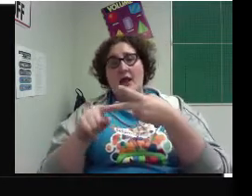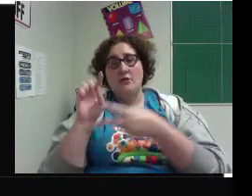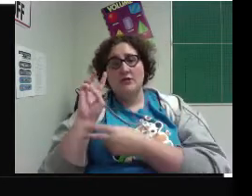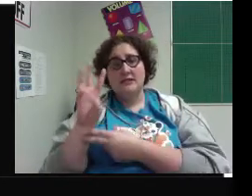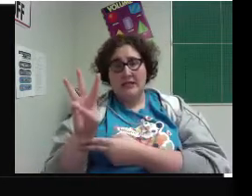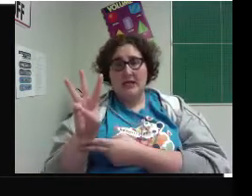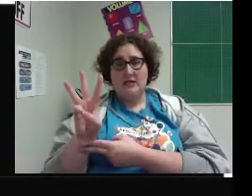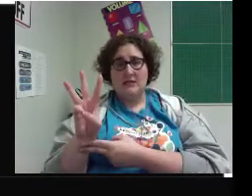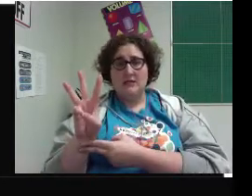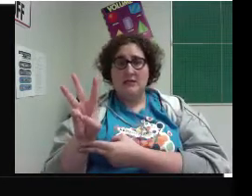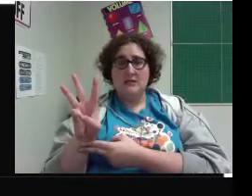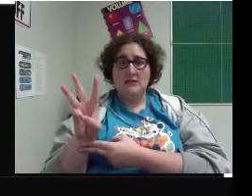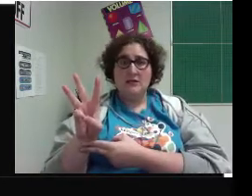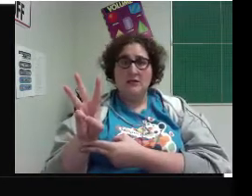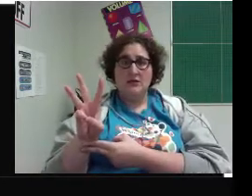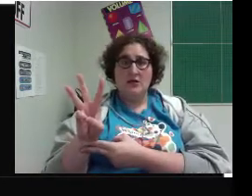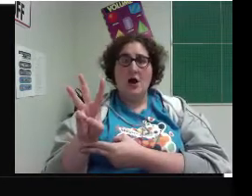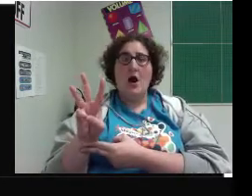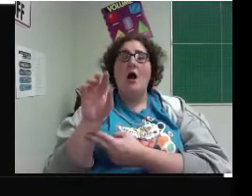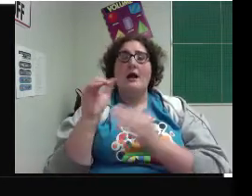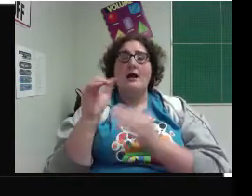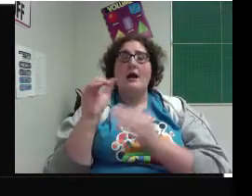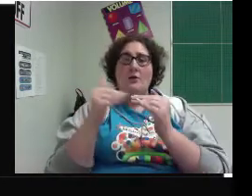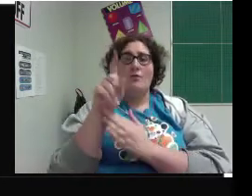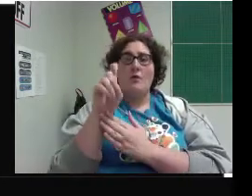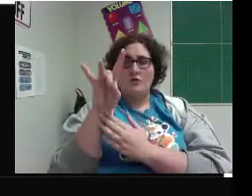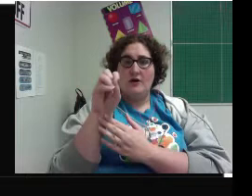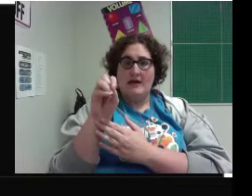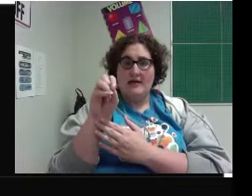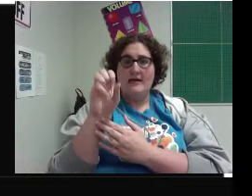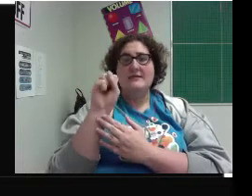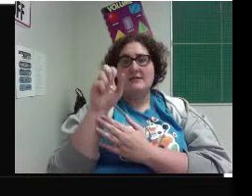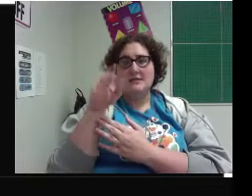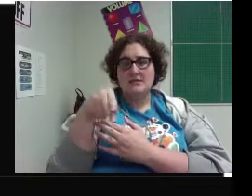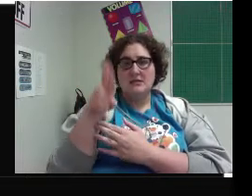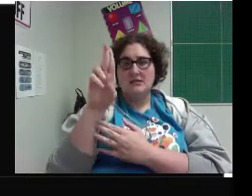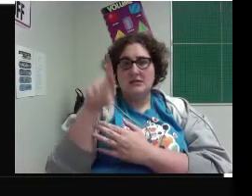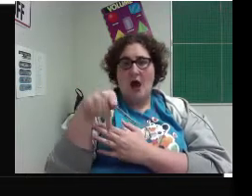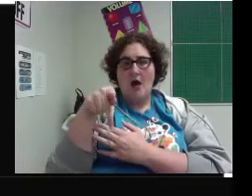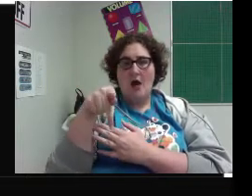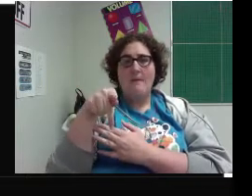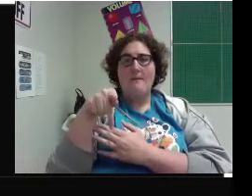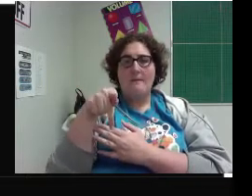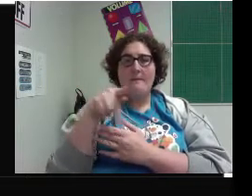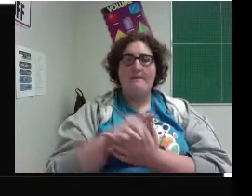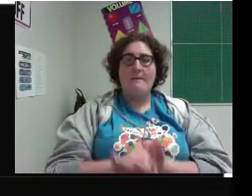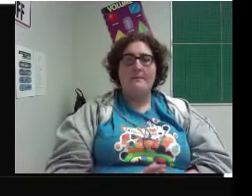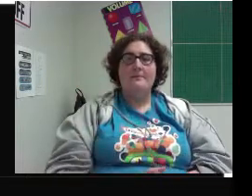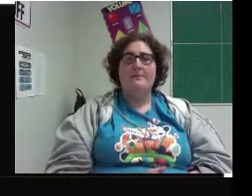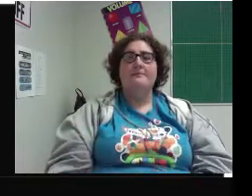6 are supplementary. Oops, sorry.